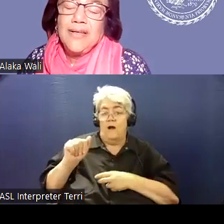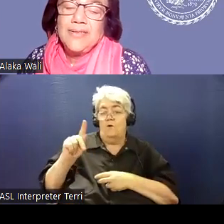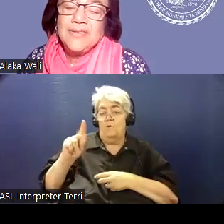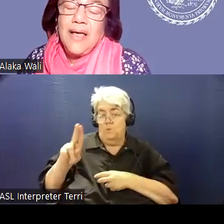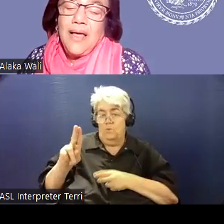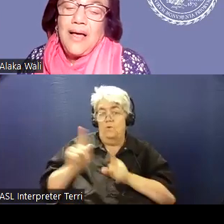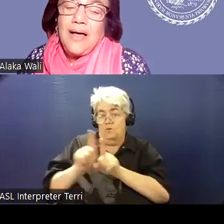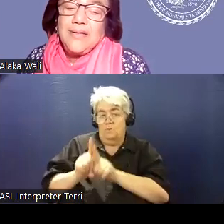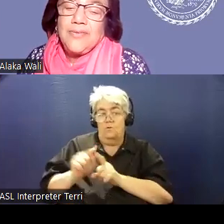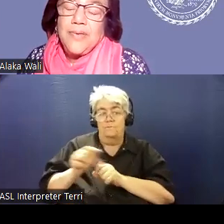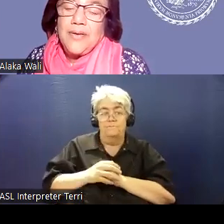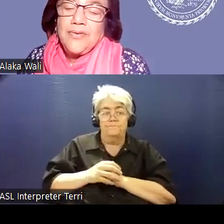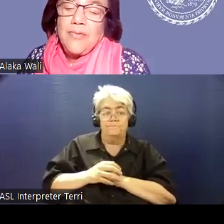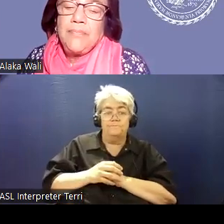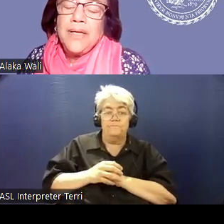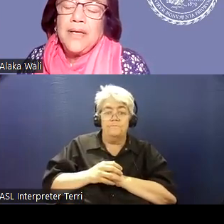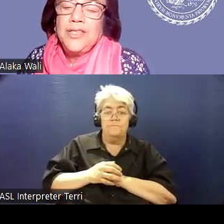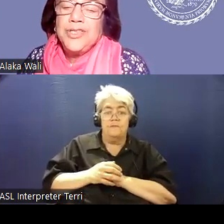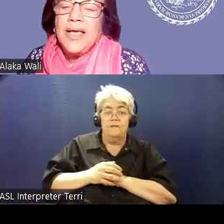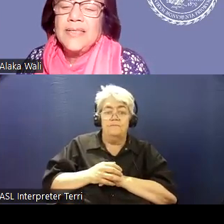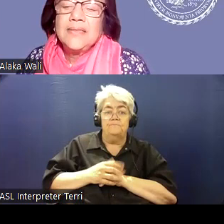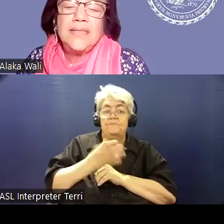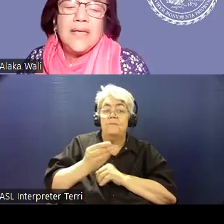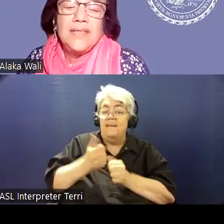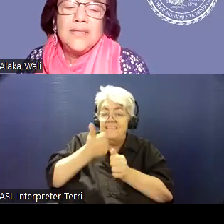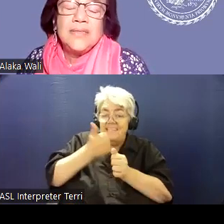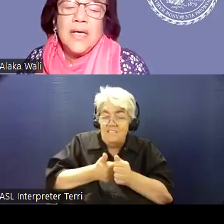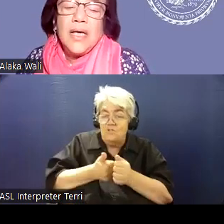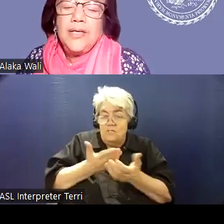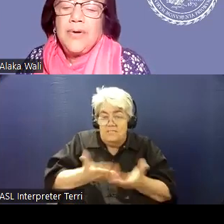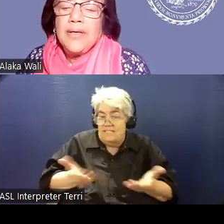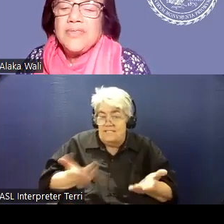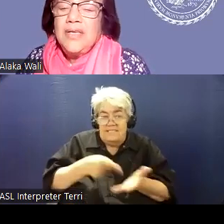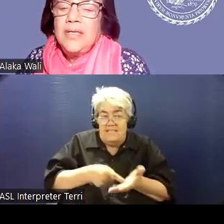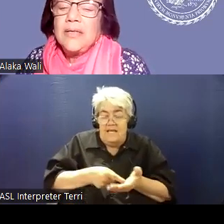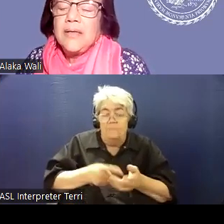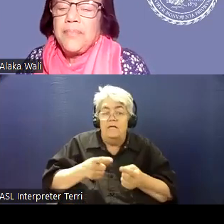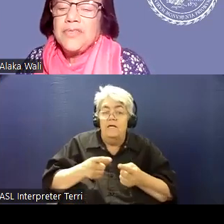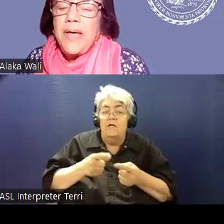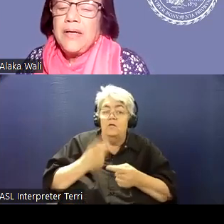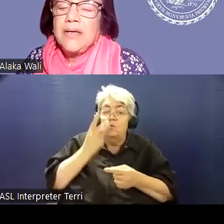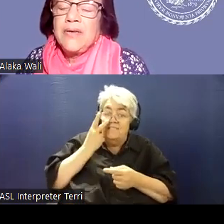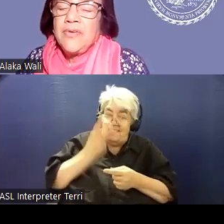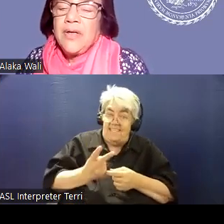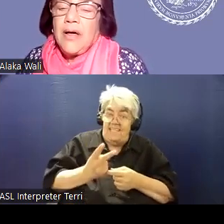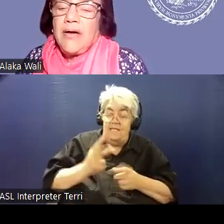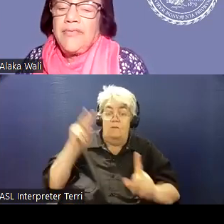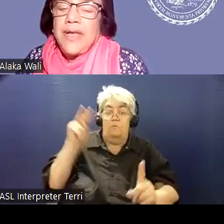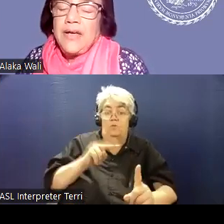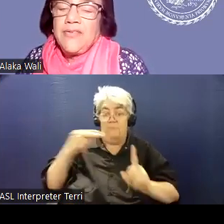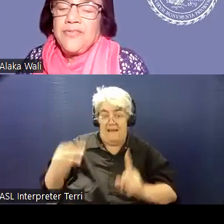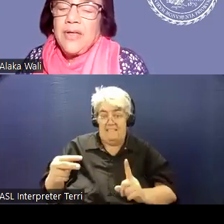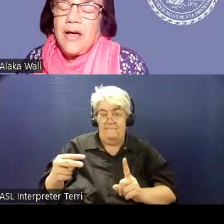here in his display as well. But in each case, in these cases, you can see that the perspective